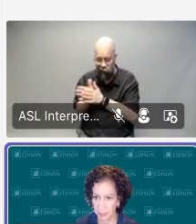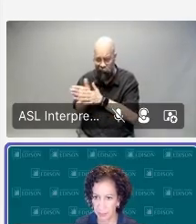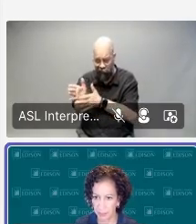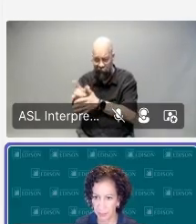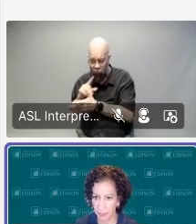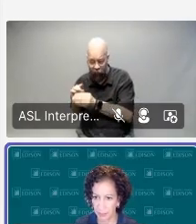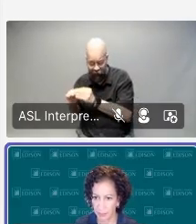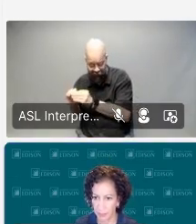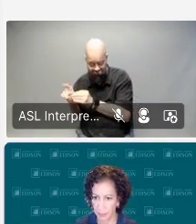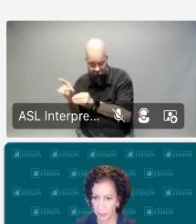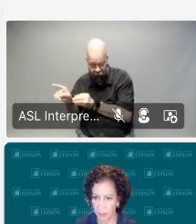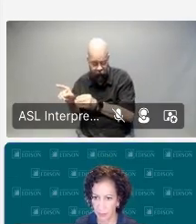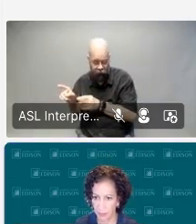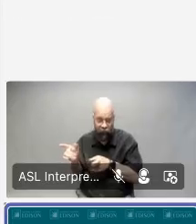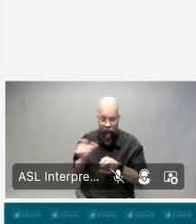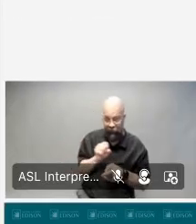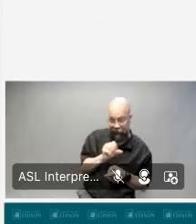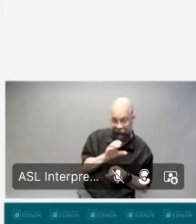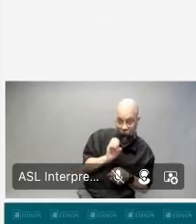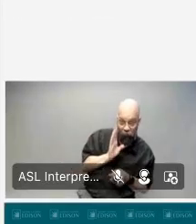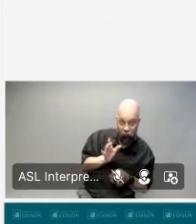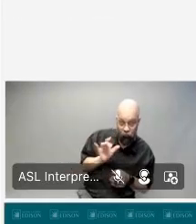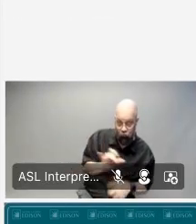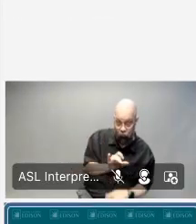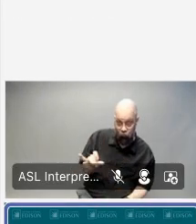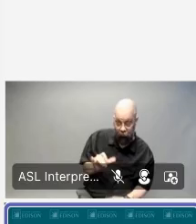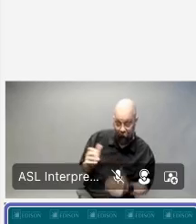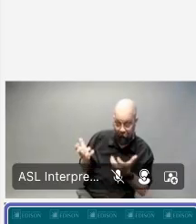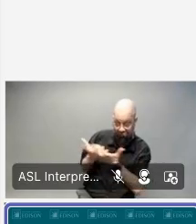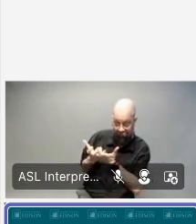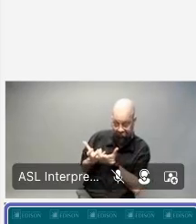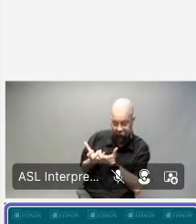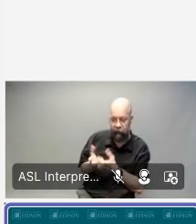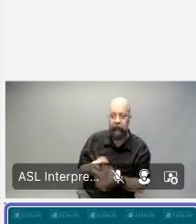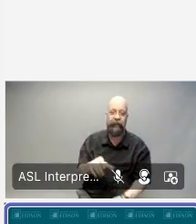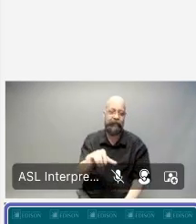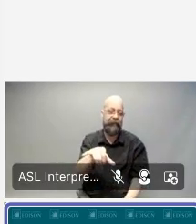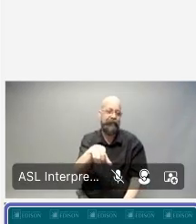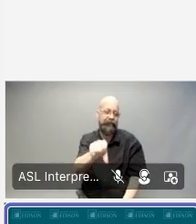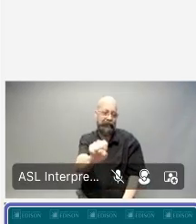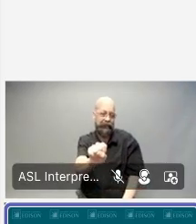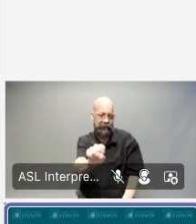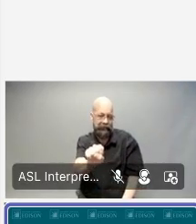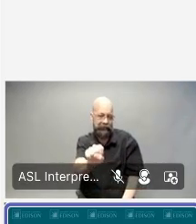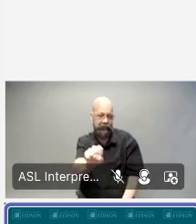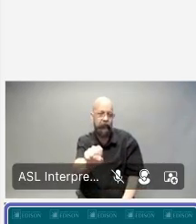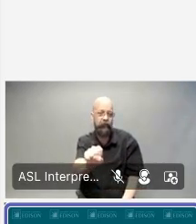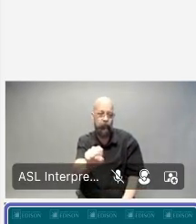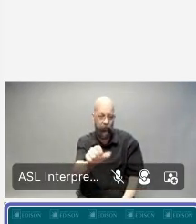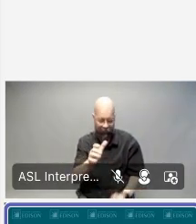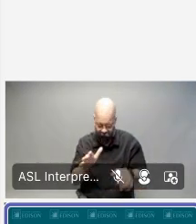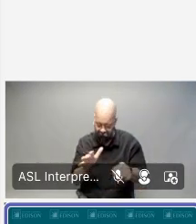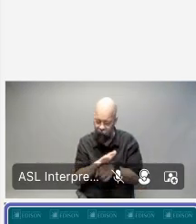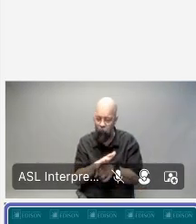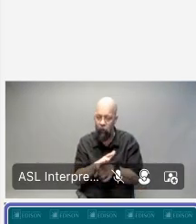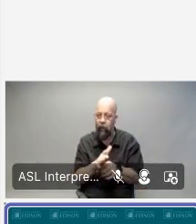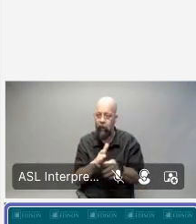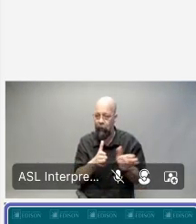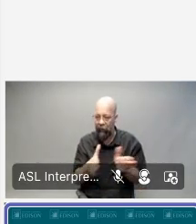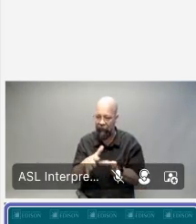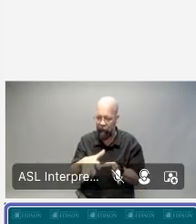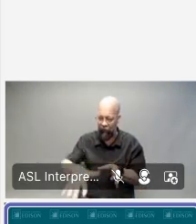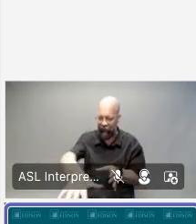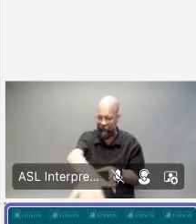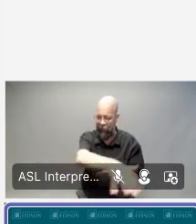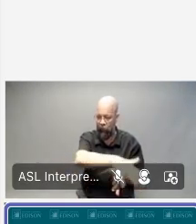Yes, we do have a detailed plan for the Altadena area where